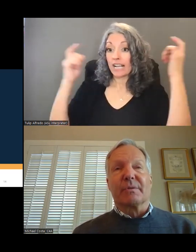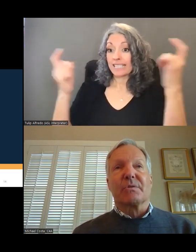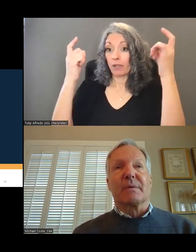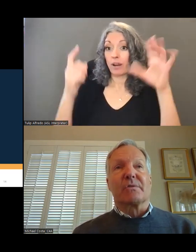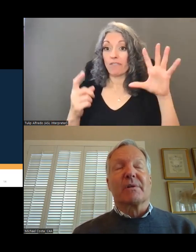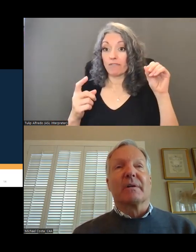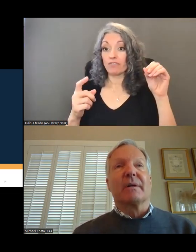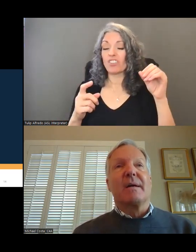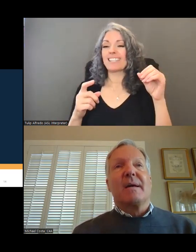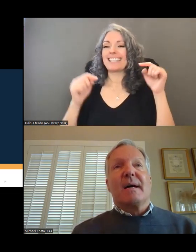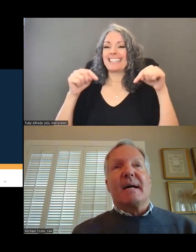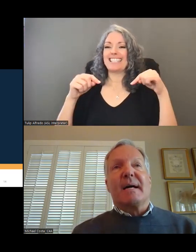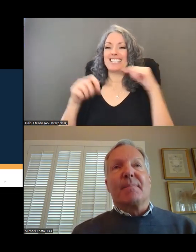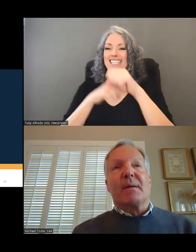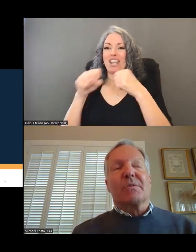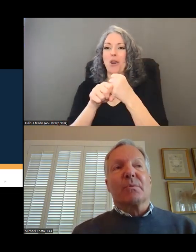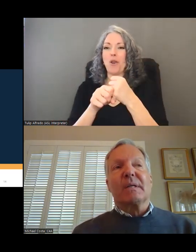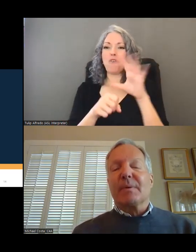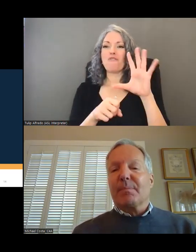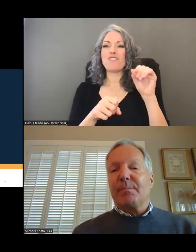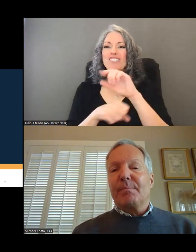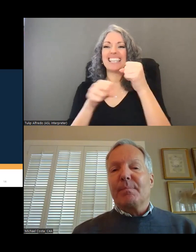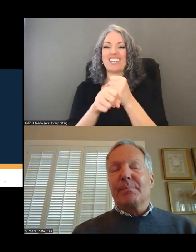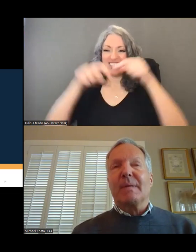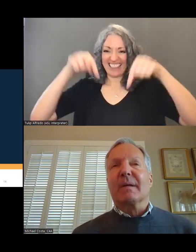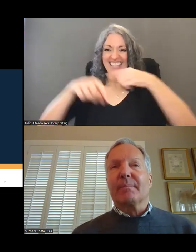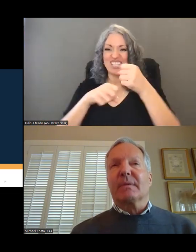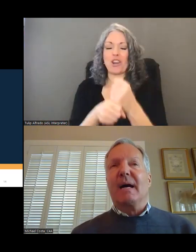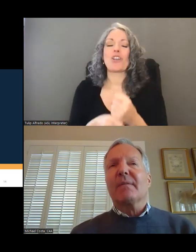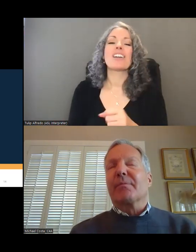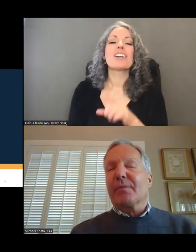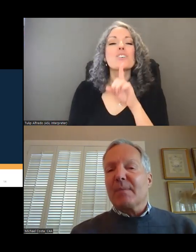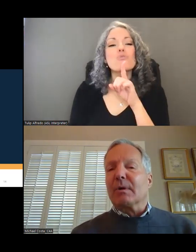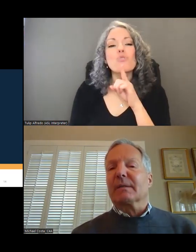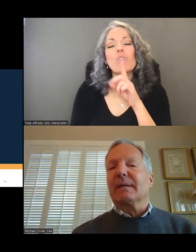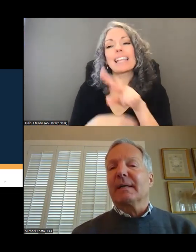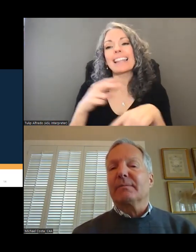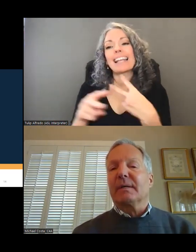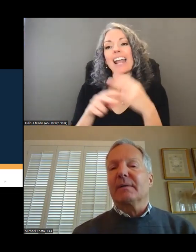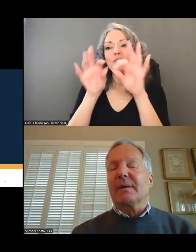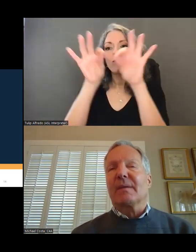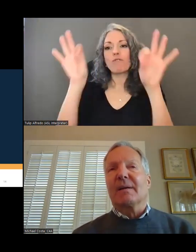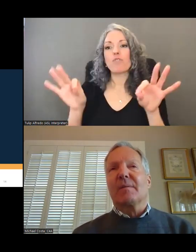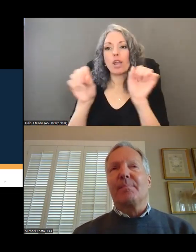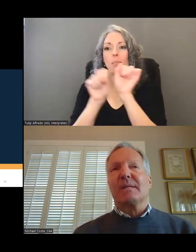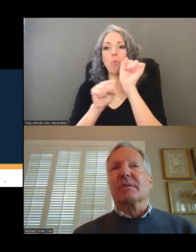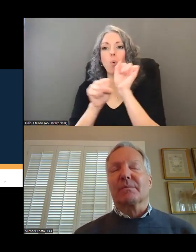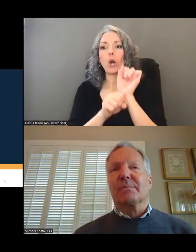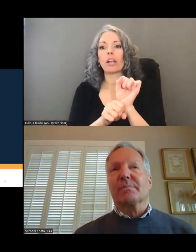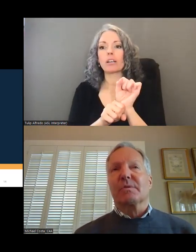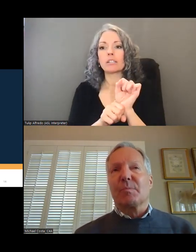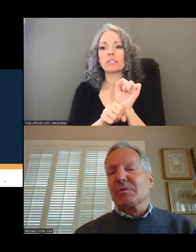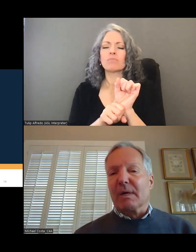50th anniversary this year. To really be the kind of the framework and the